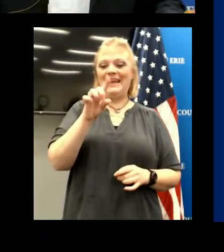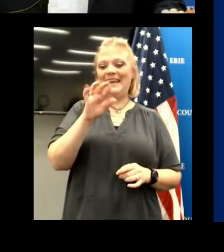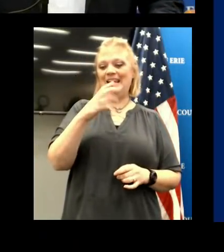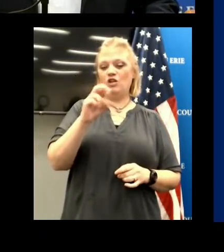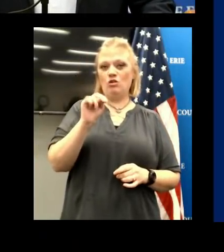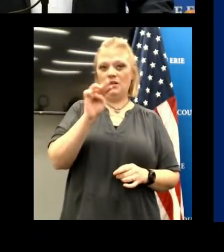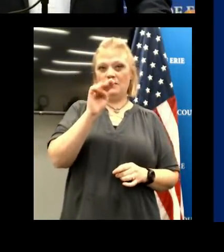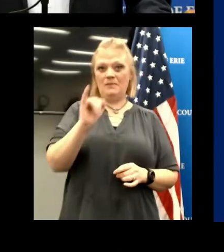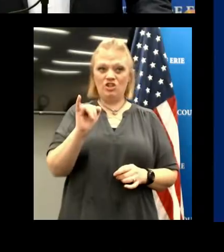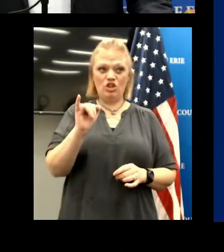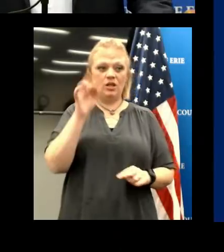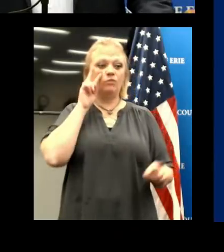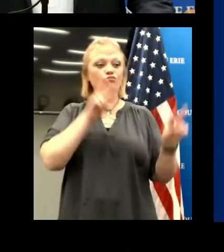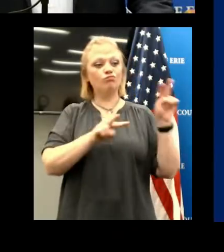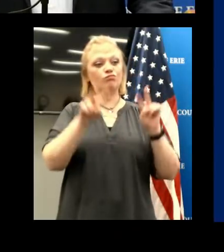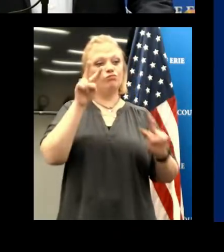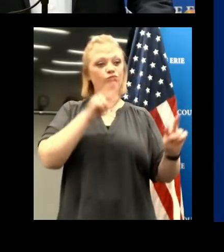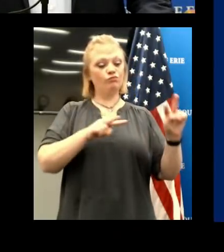Lenawee County, overseeing the